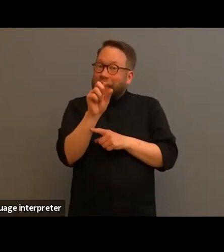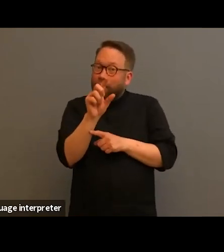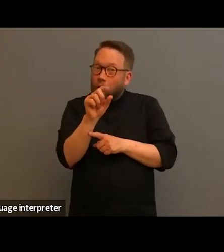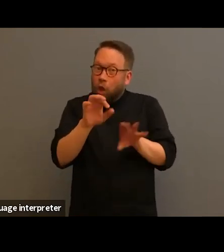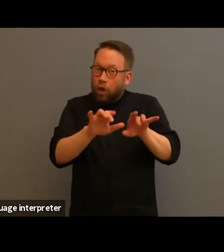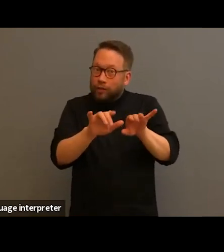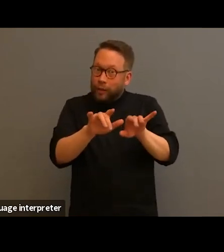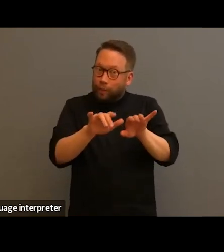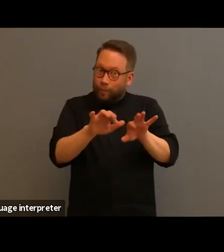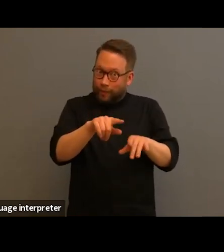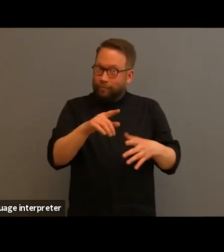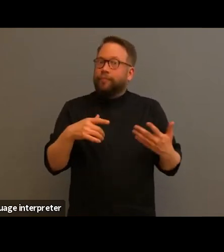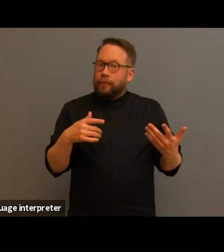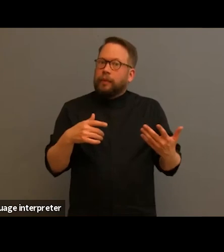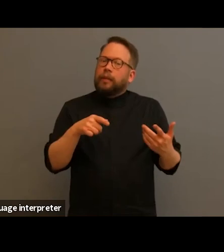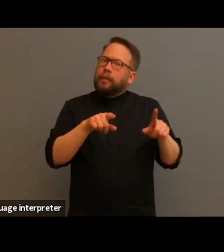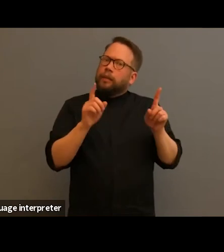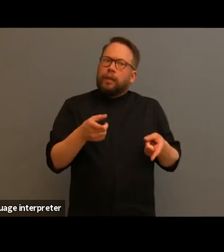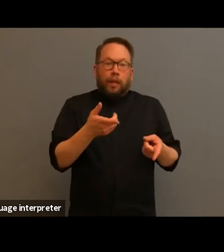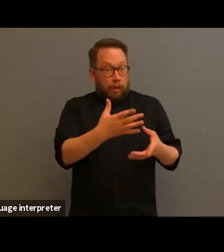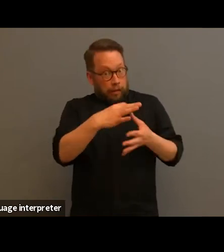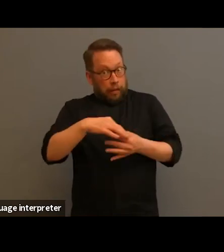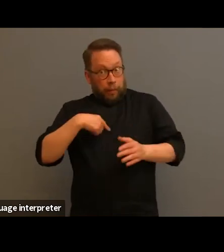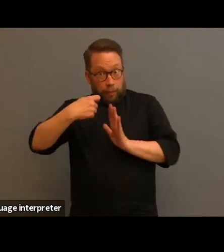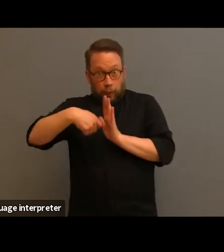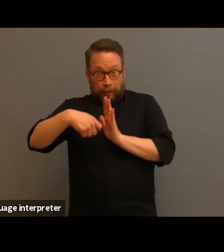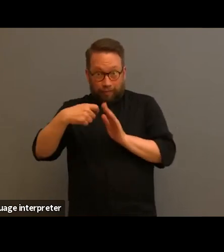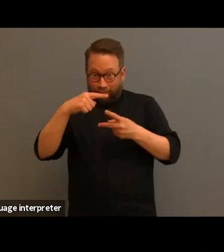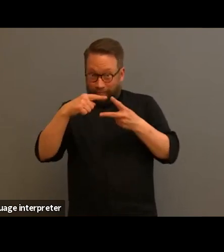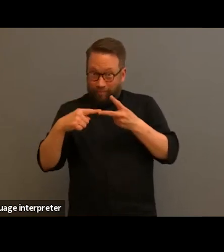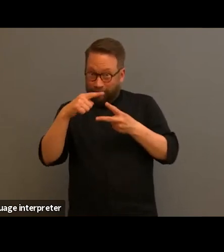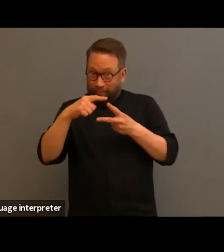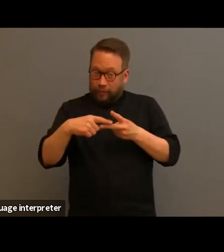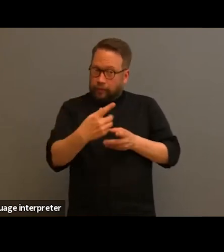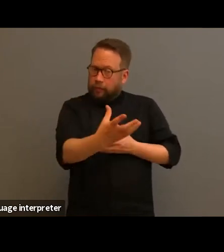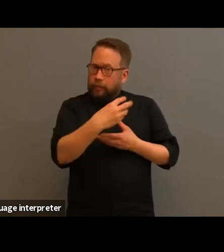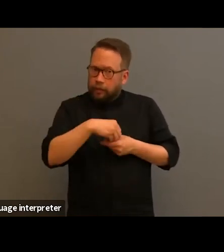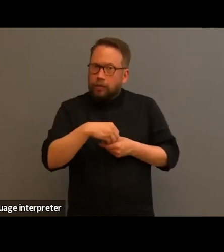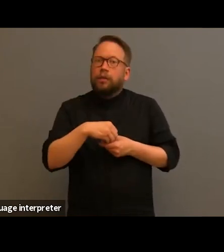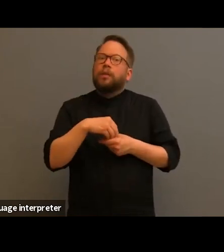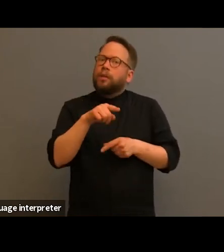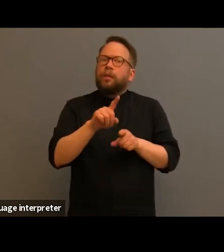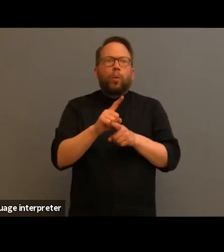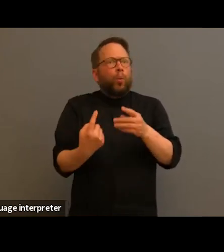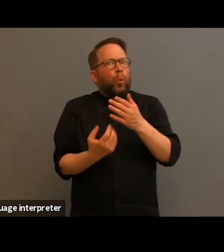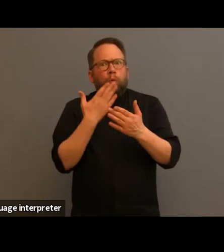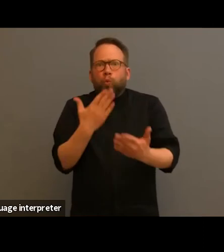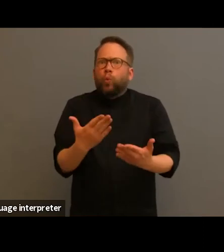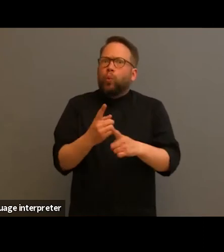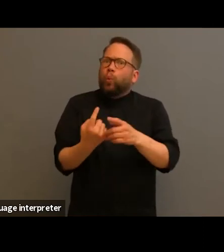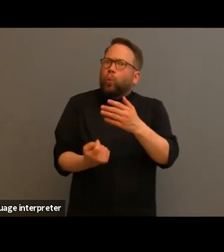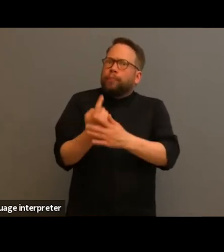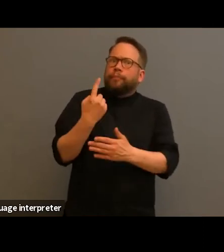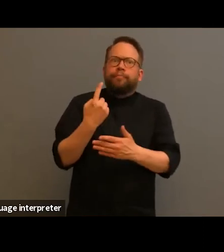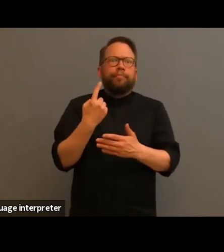Norwegian Computing Center focus on the digital possibilities as well as barriers. From earlier